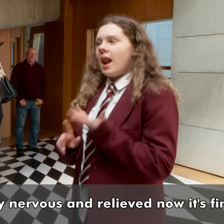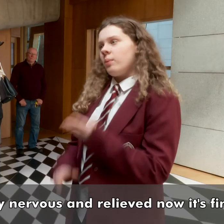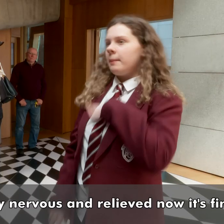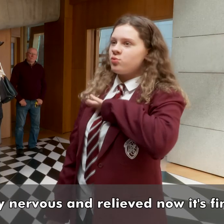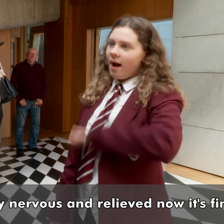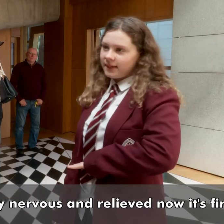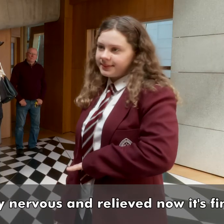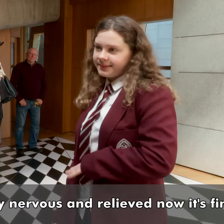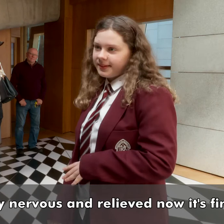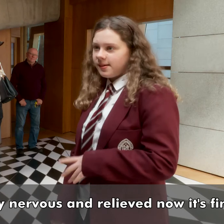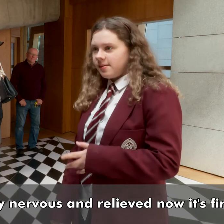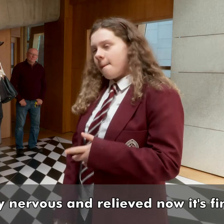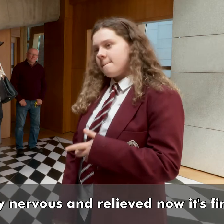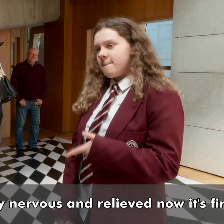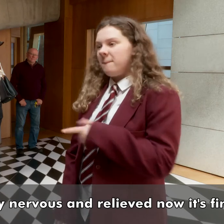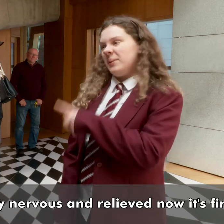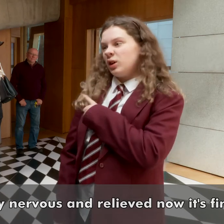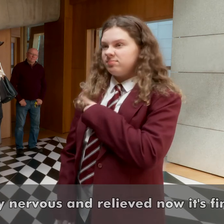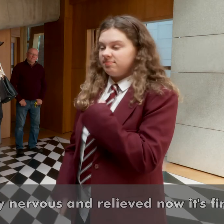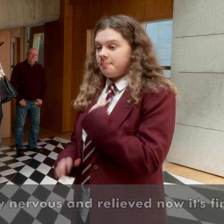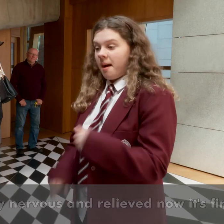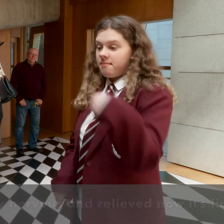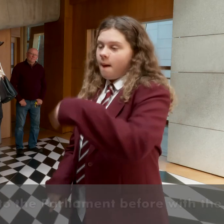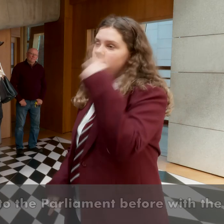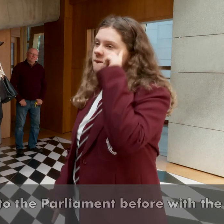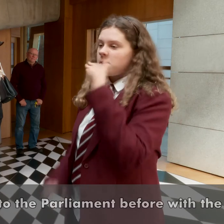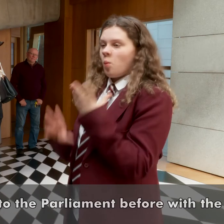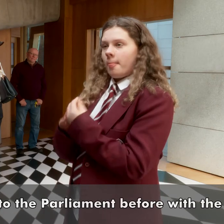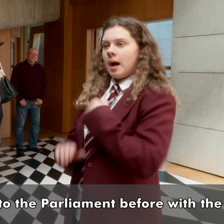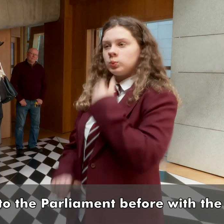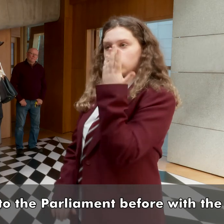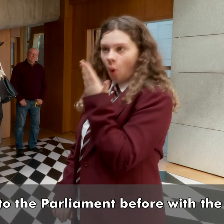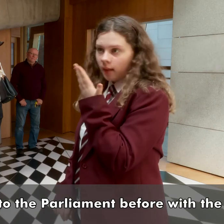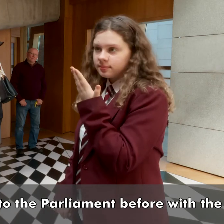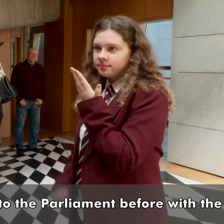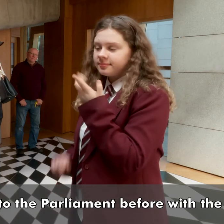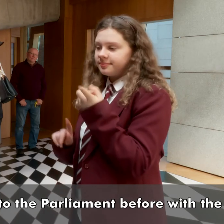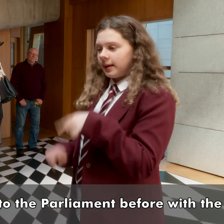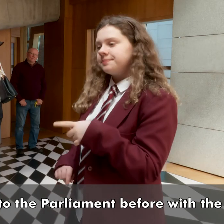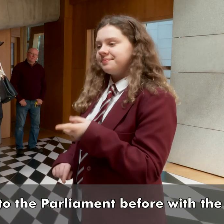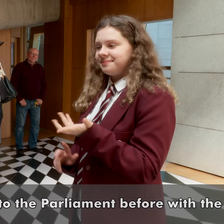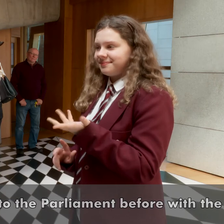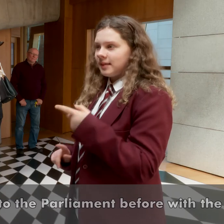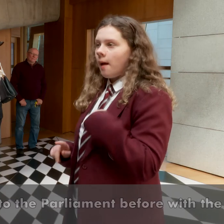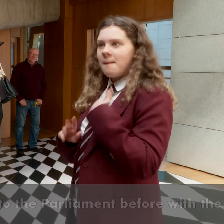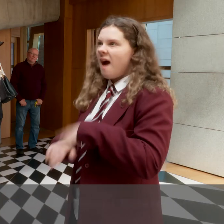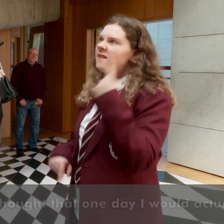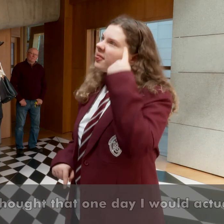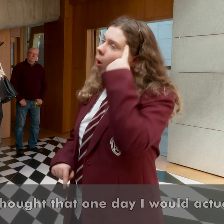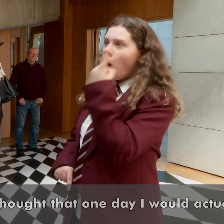Well, I was really nervous. I'm relieved now that it's finished. But I had been to the Parliament before with the